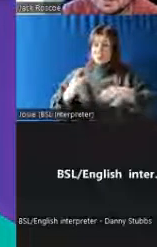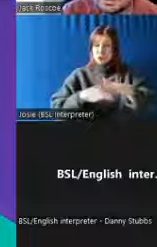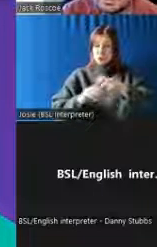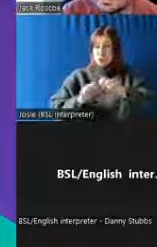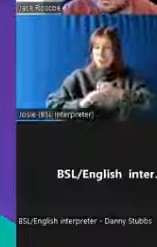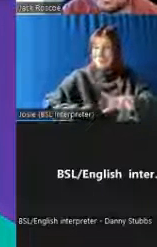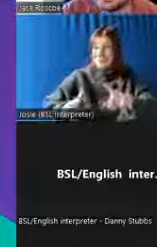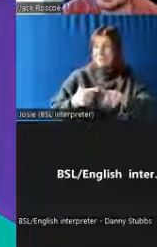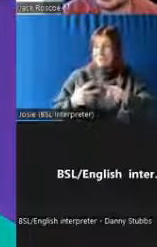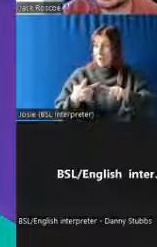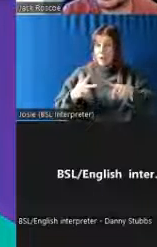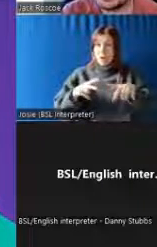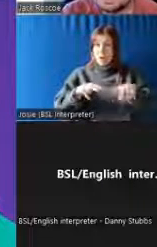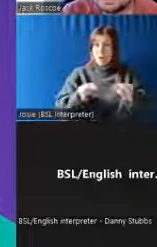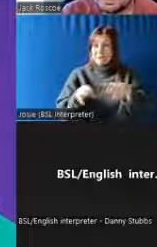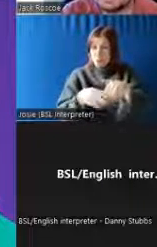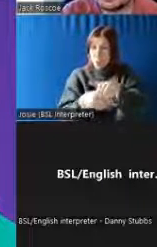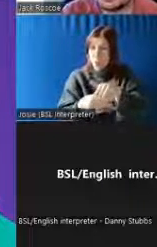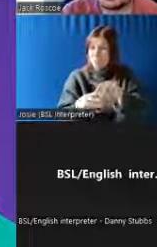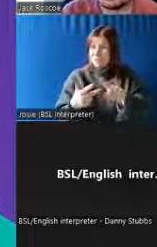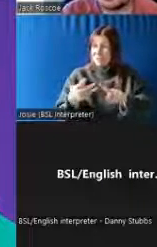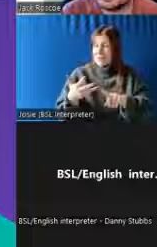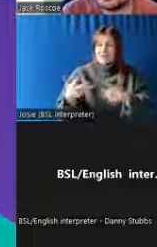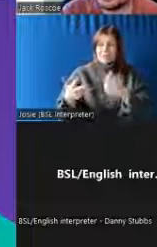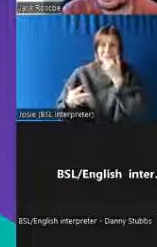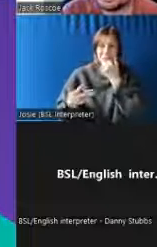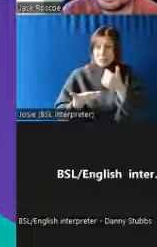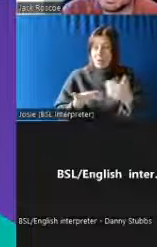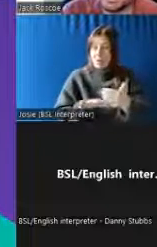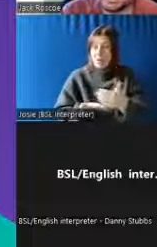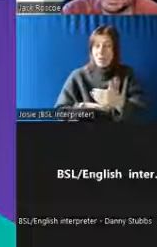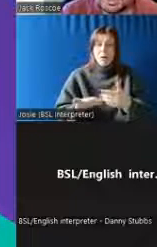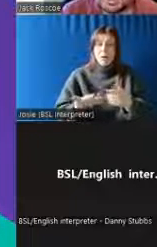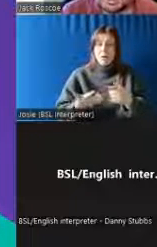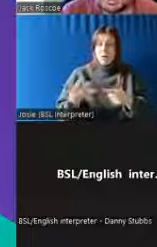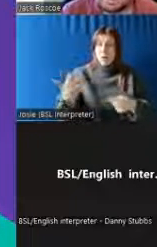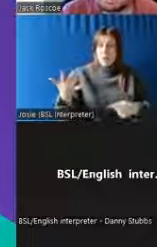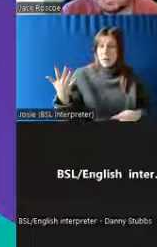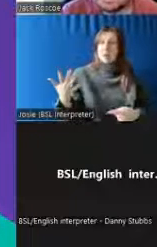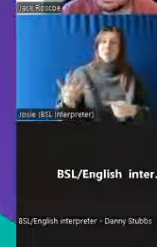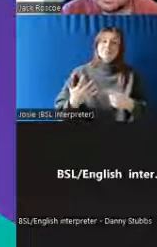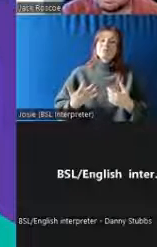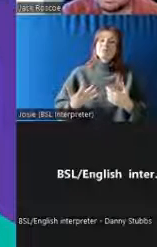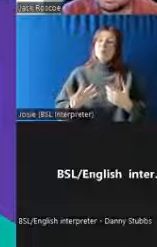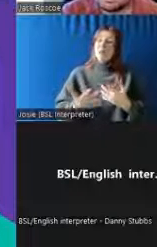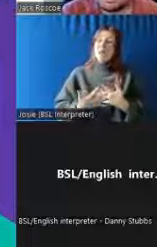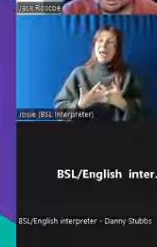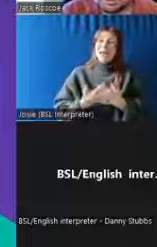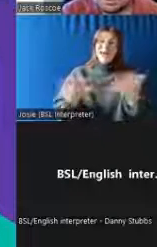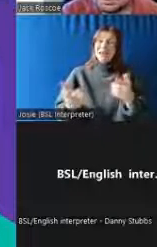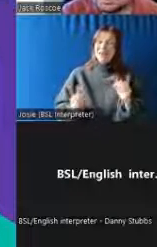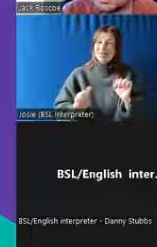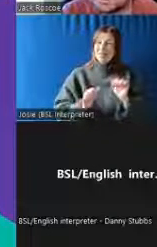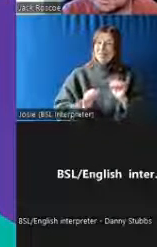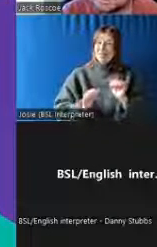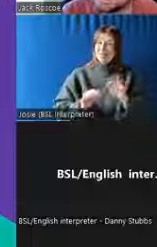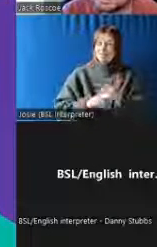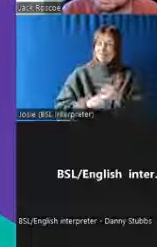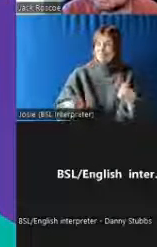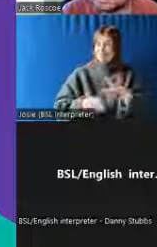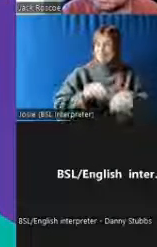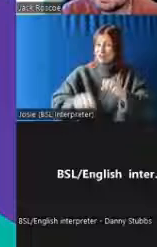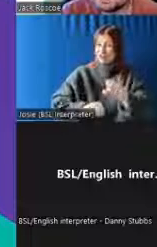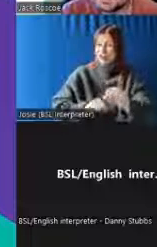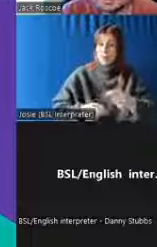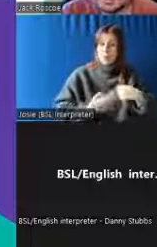data insights. So all of the things that people often struggle with, we're here to help. We mainly do that with one-on-one support, which is